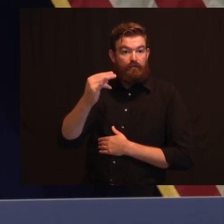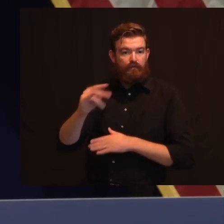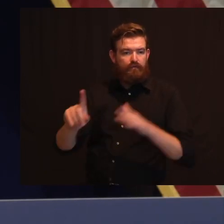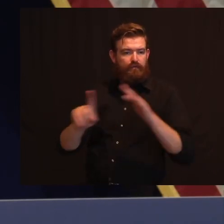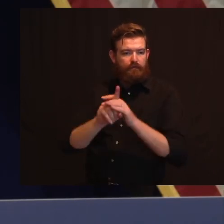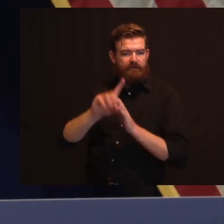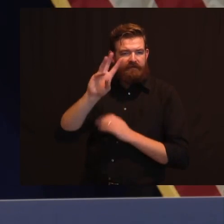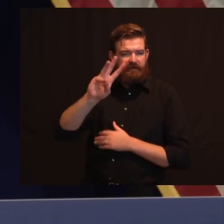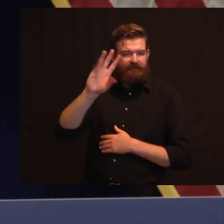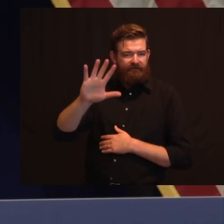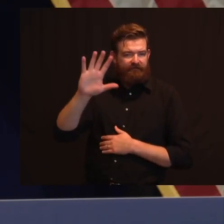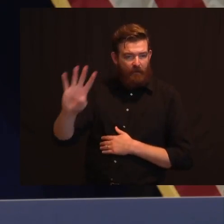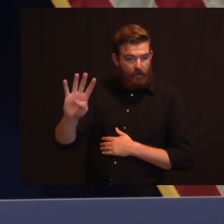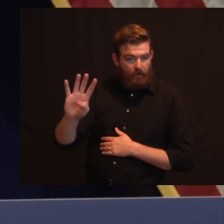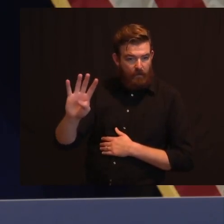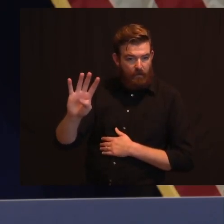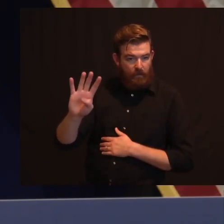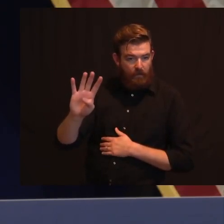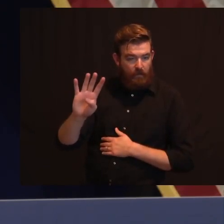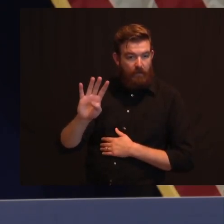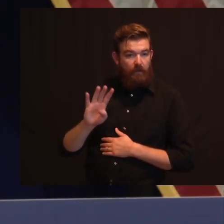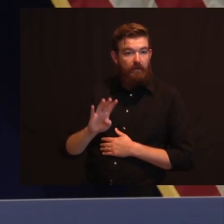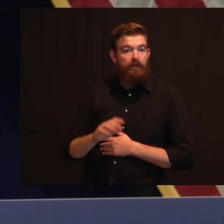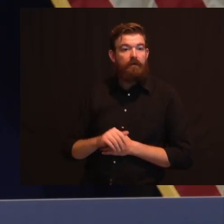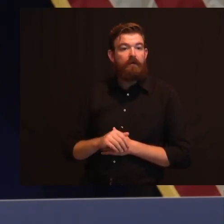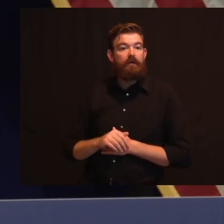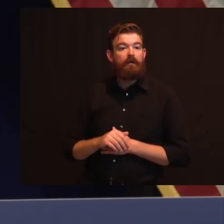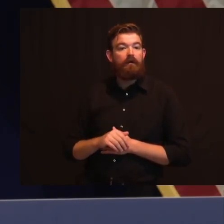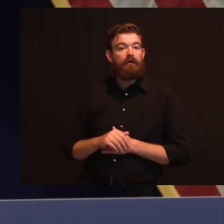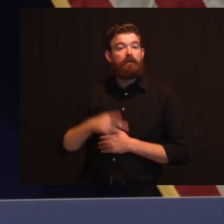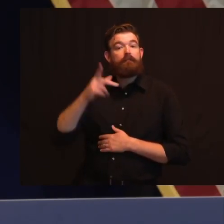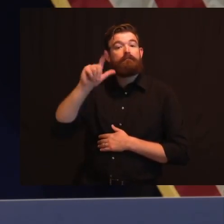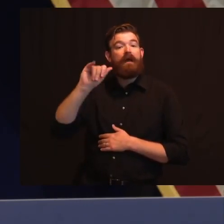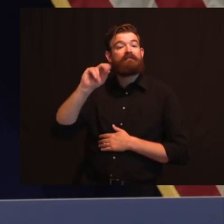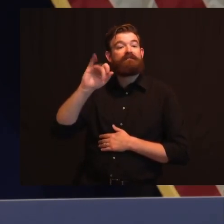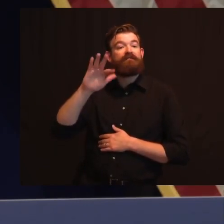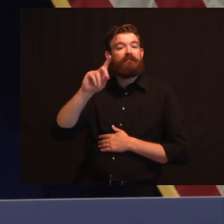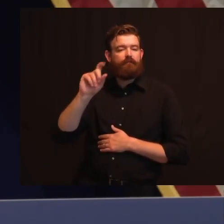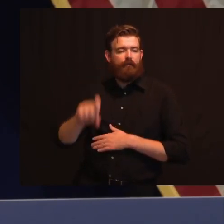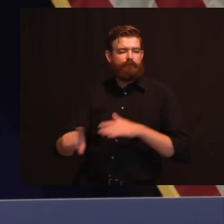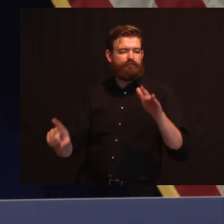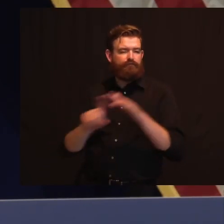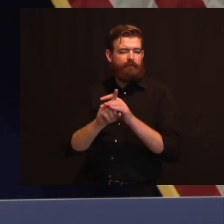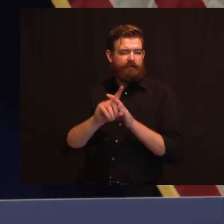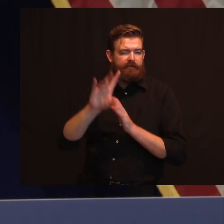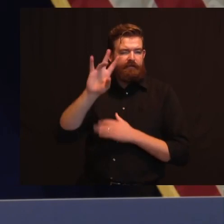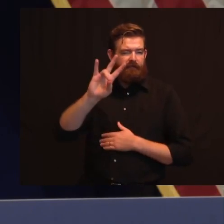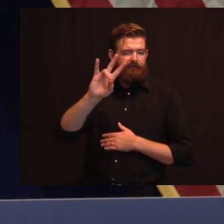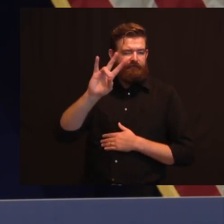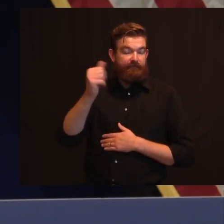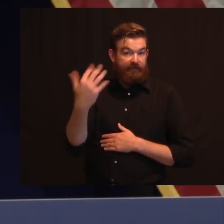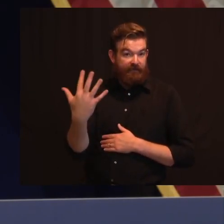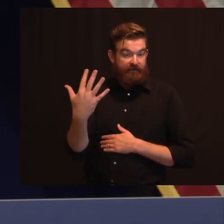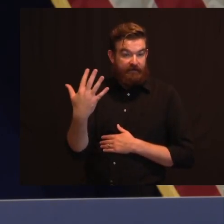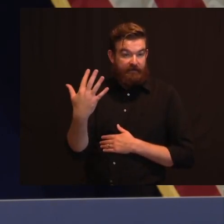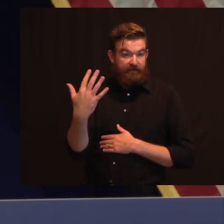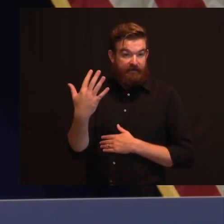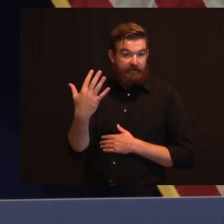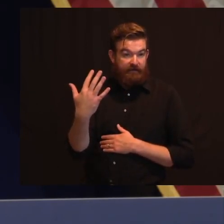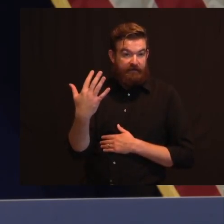Plainfield at 7:12. Those are averages. That's not precisely the time, but that's roughly when we gave out the last ticket. At the other